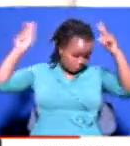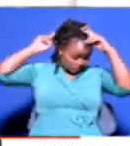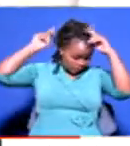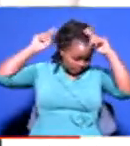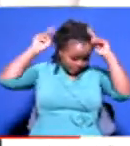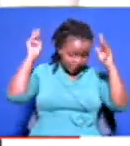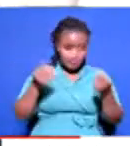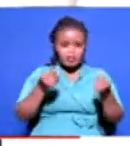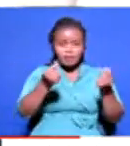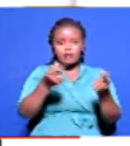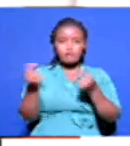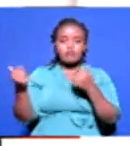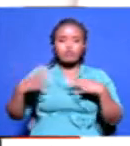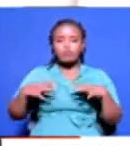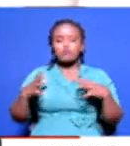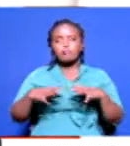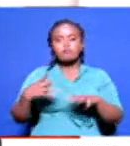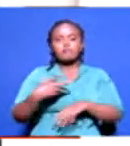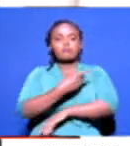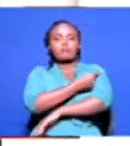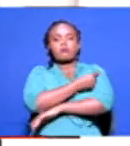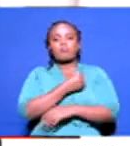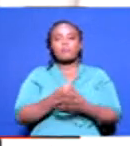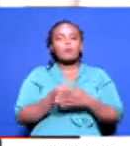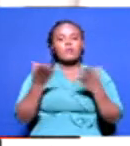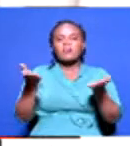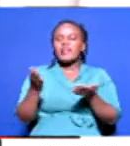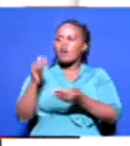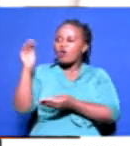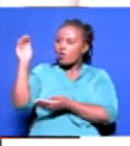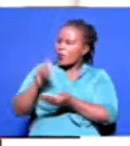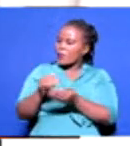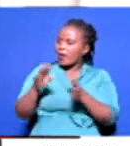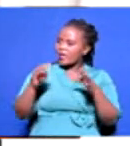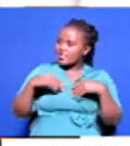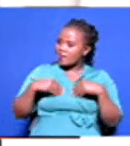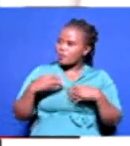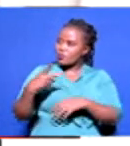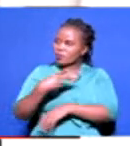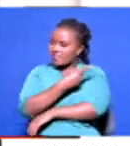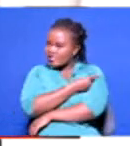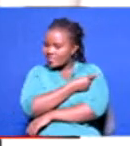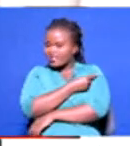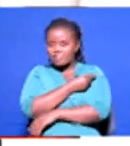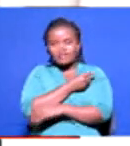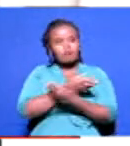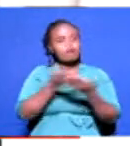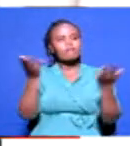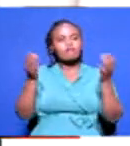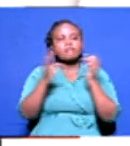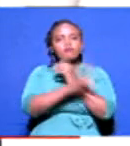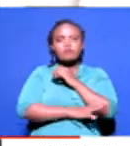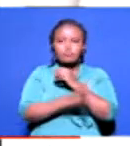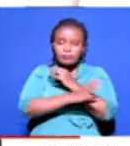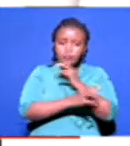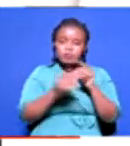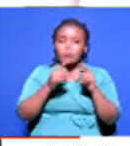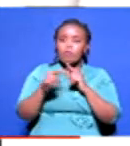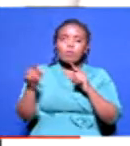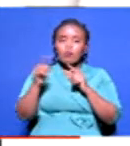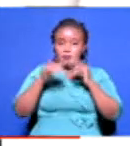dropped. The low uptake is now across the country, but we are also concerned, of course, with the north,